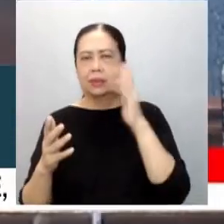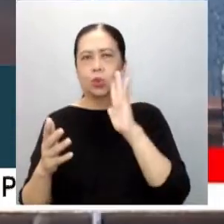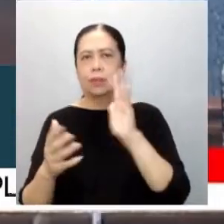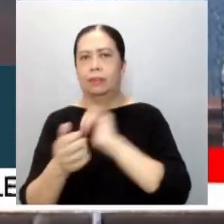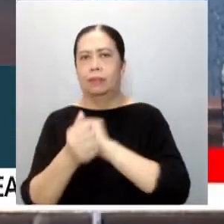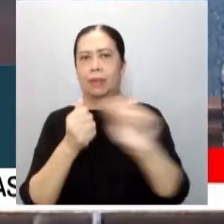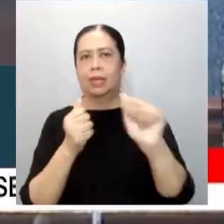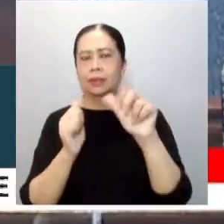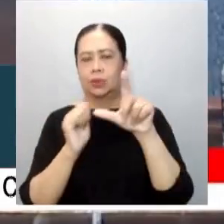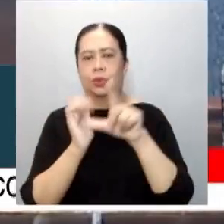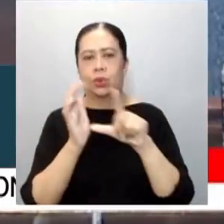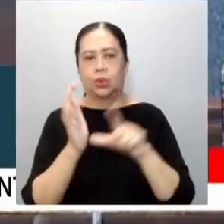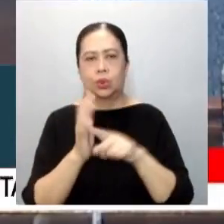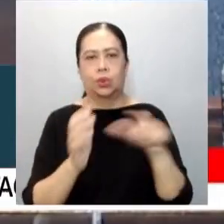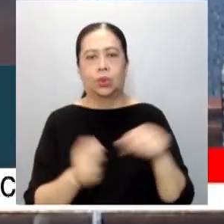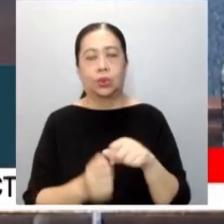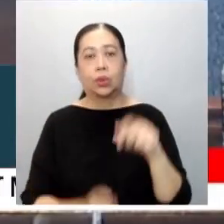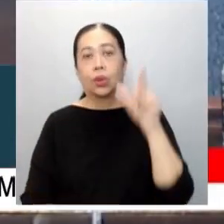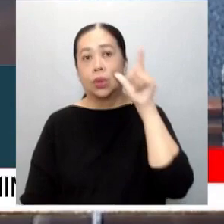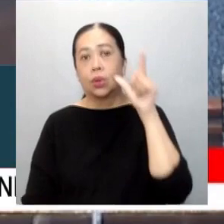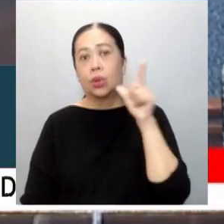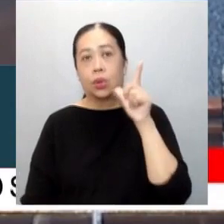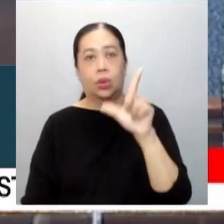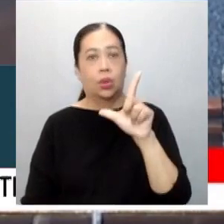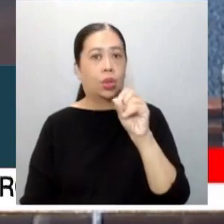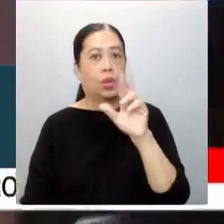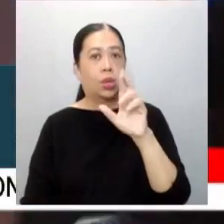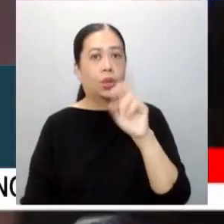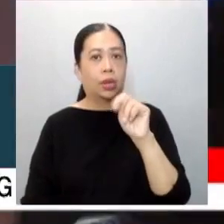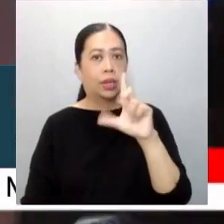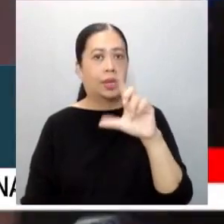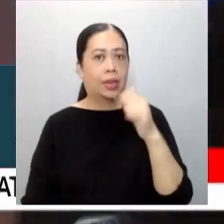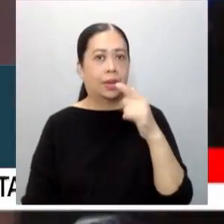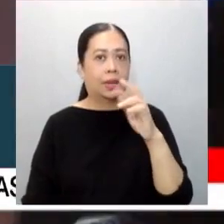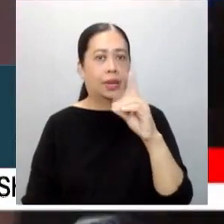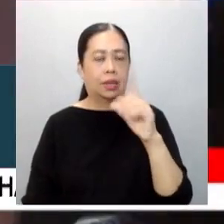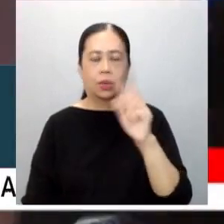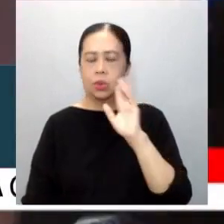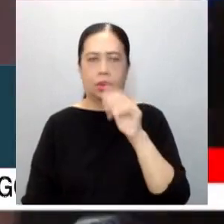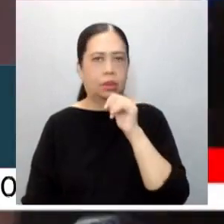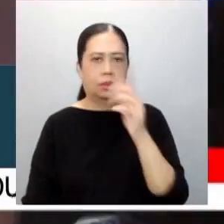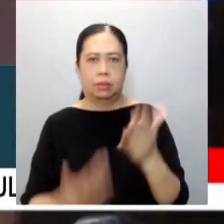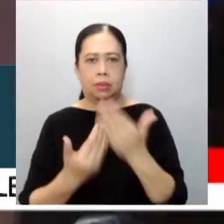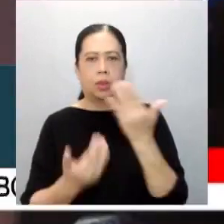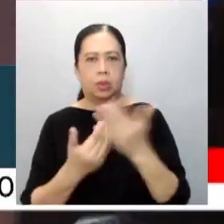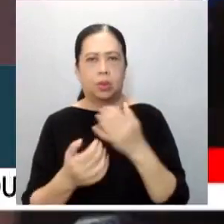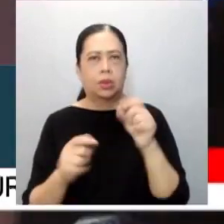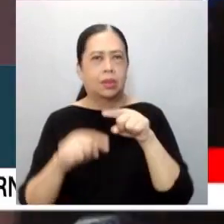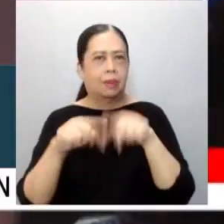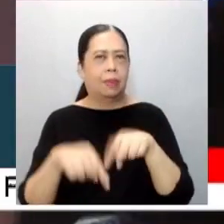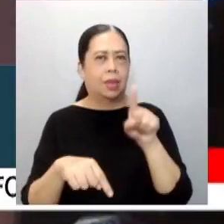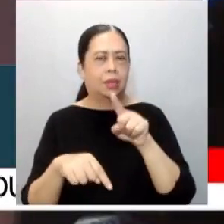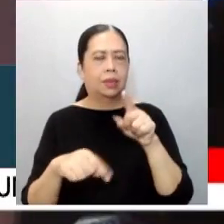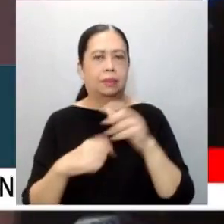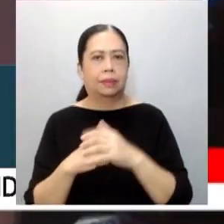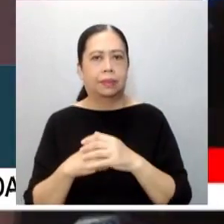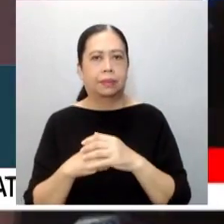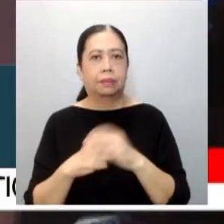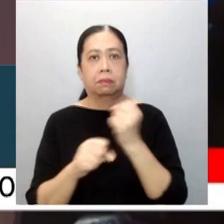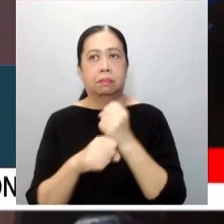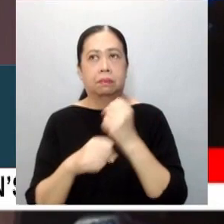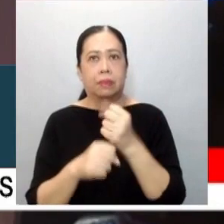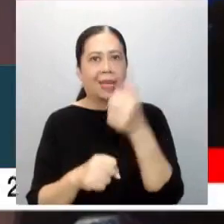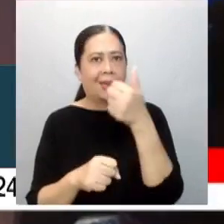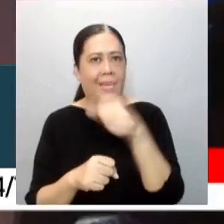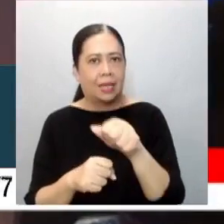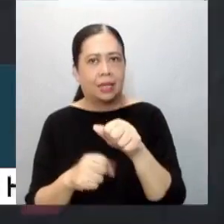President Pro Tempore Loren Legarda, however, explains the process won't be simple and it will depend on many factors. Legislating any measure is